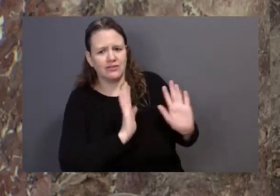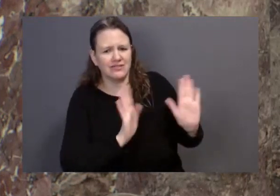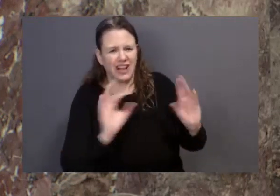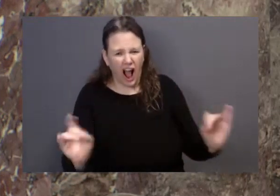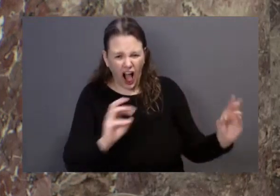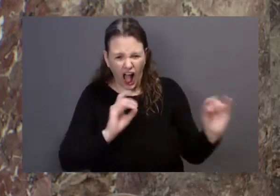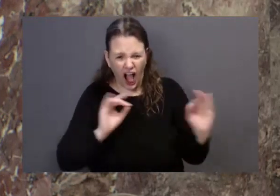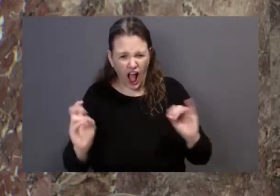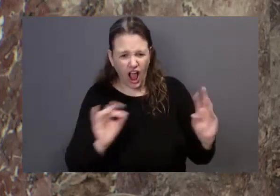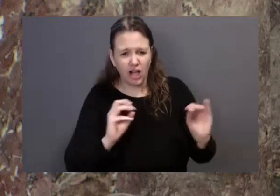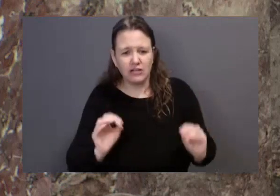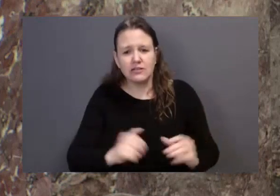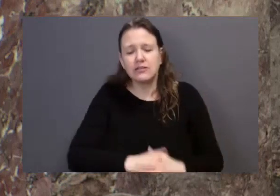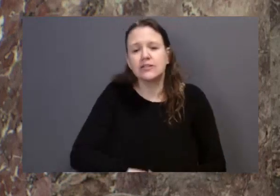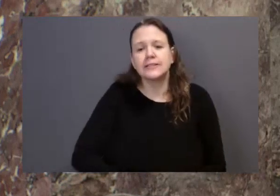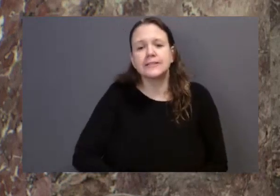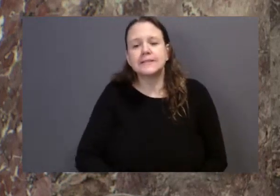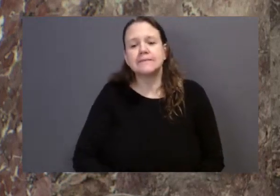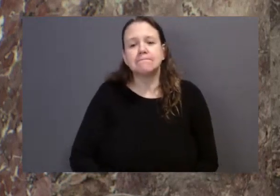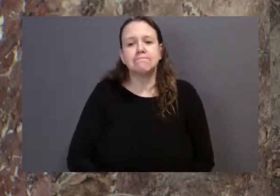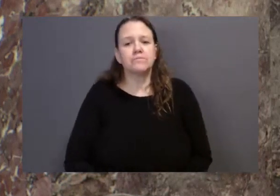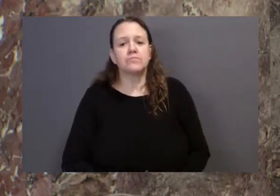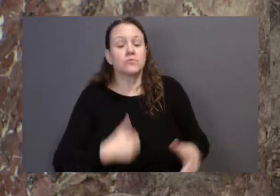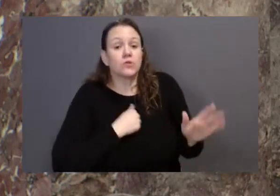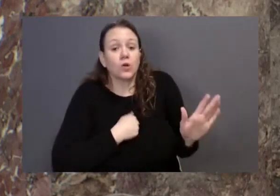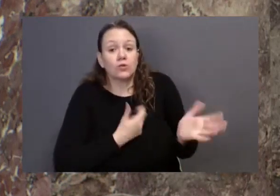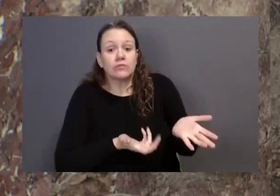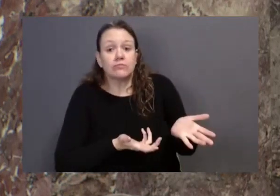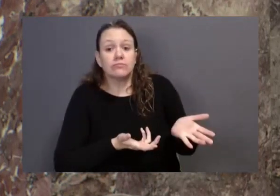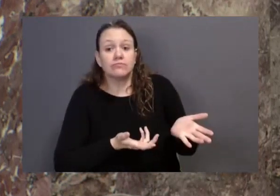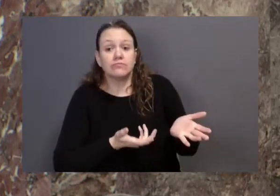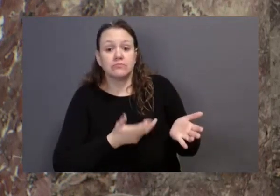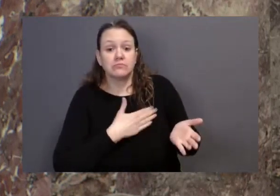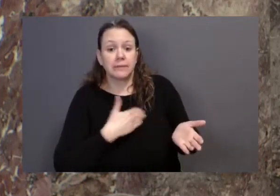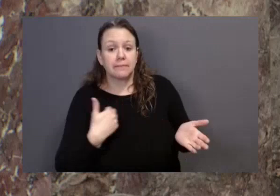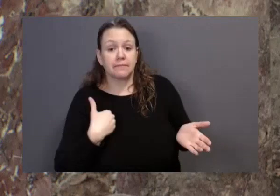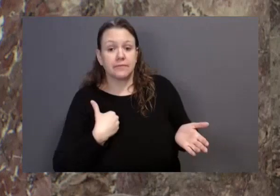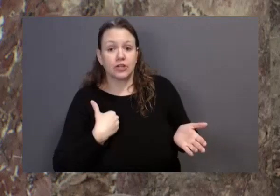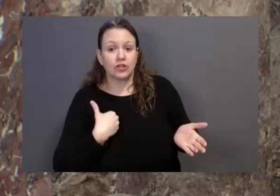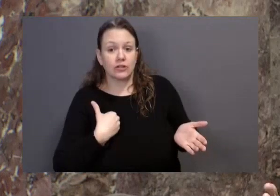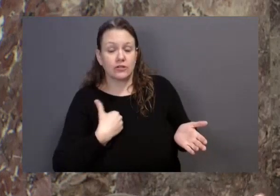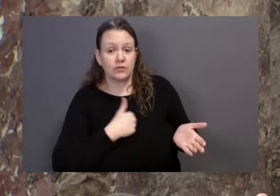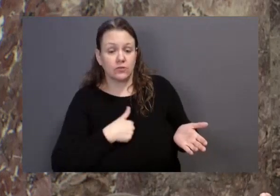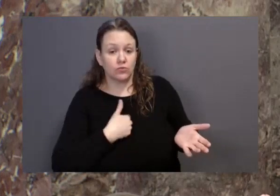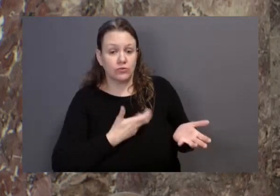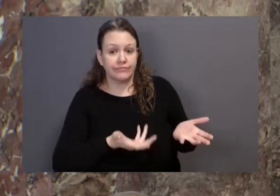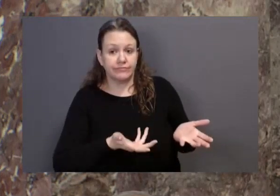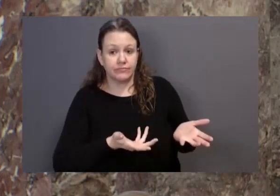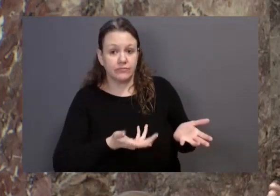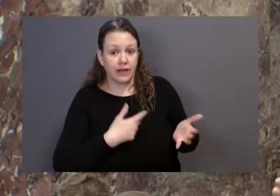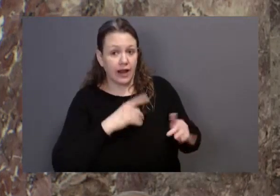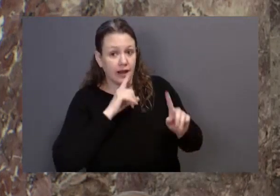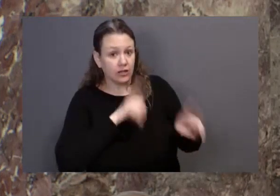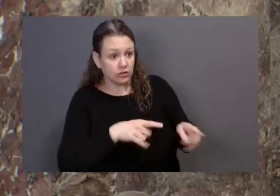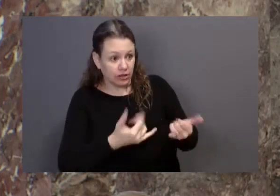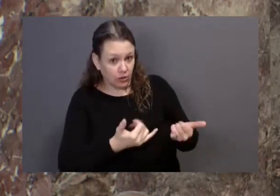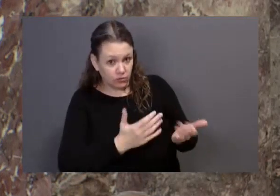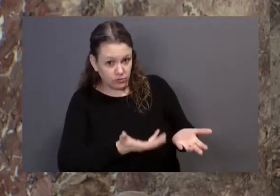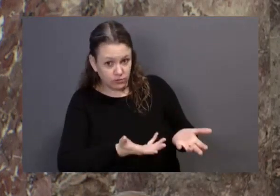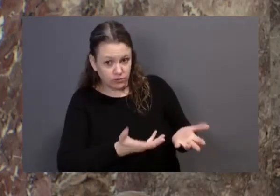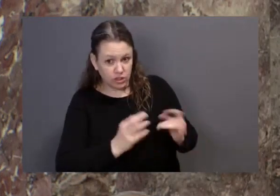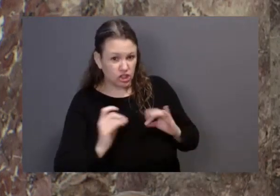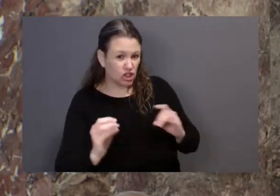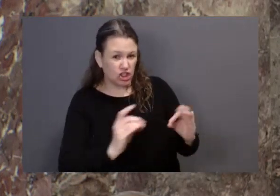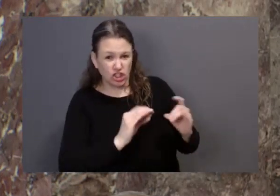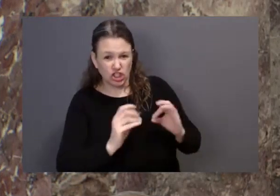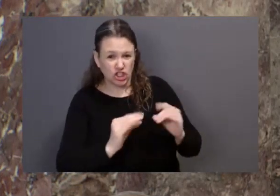I'm sorry, member. Sorry, member, but I am answering the question, and the member asked the question, and we listened.